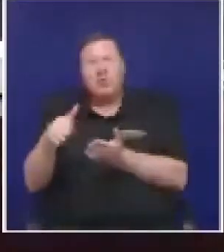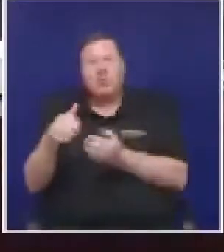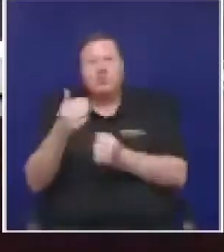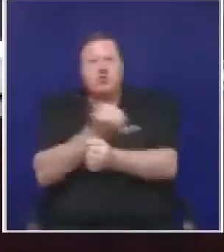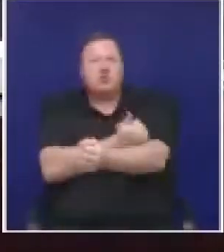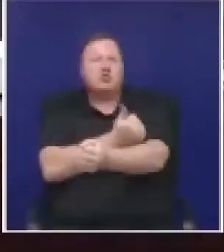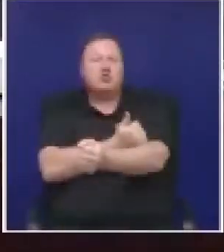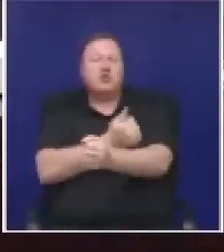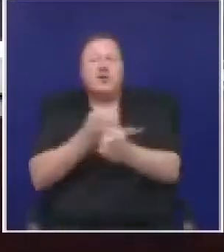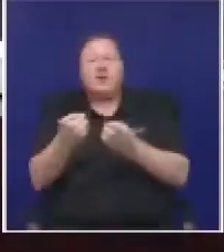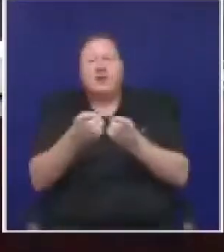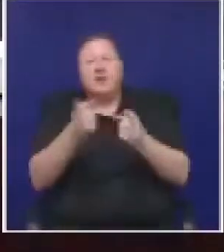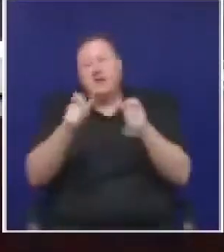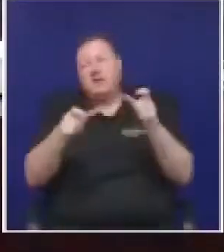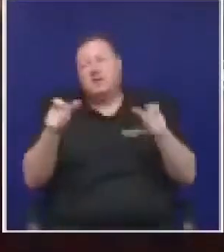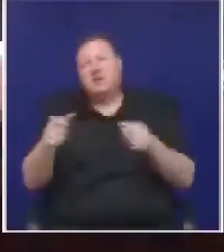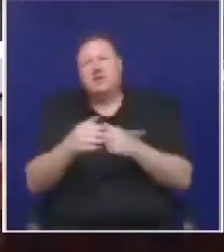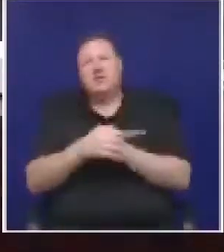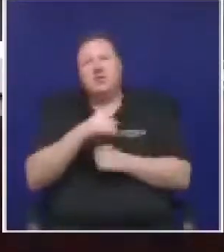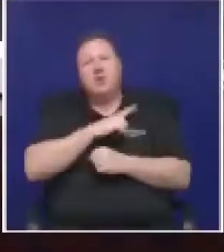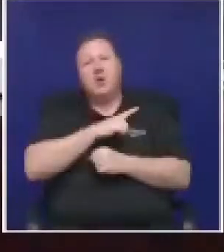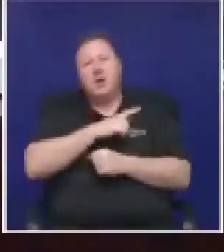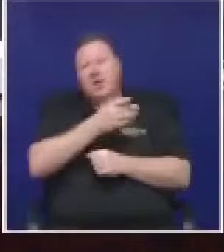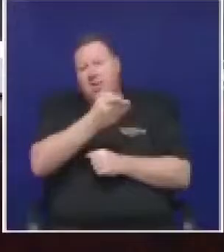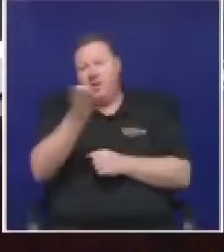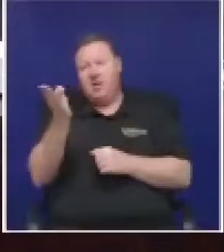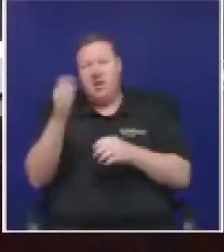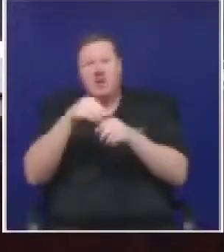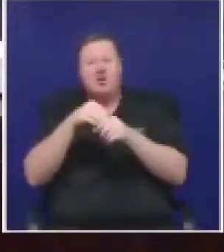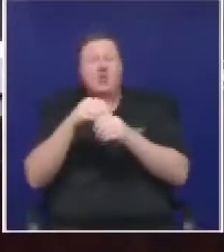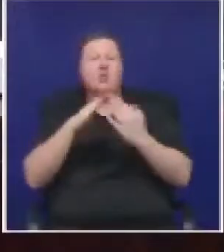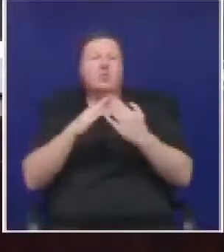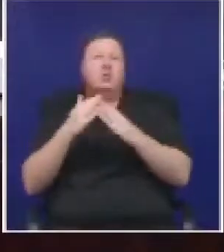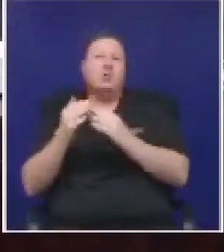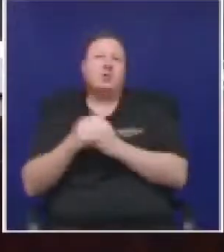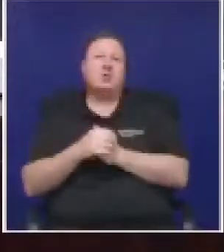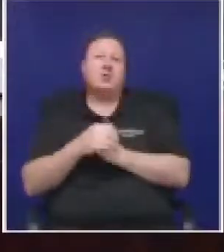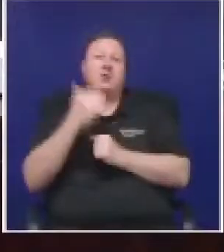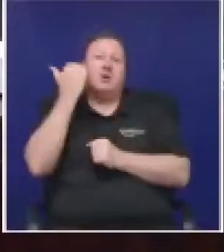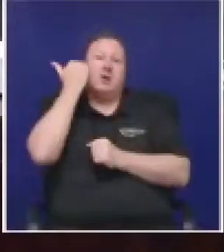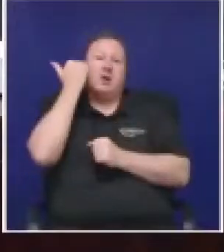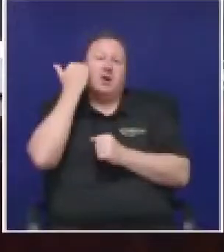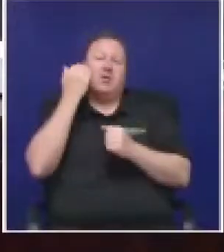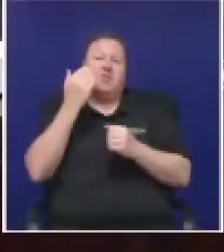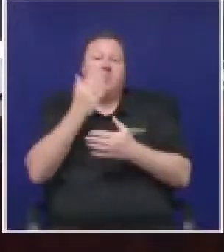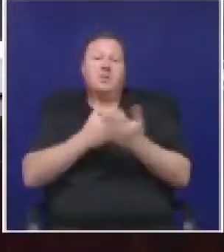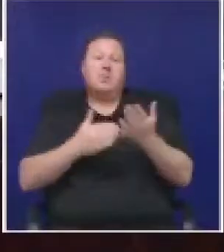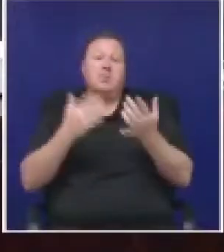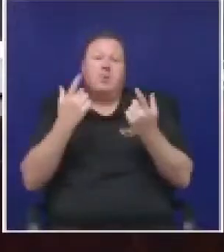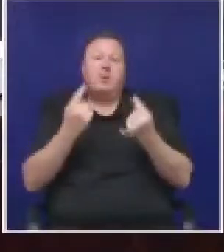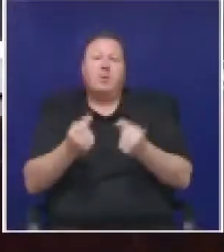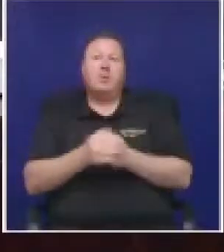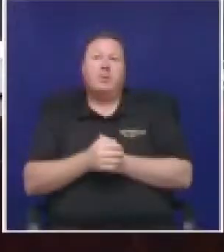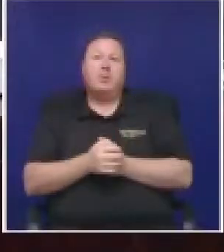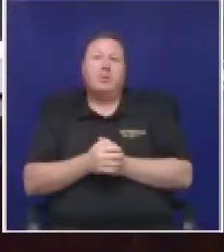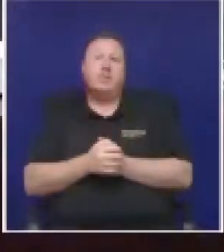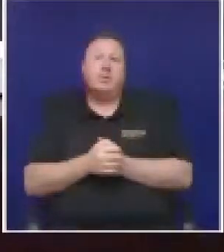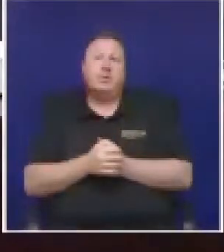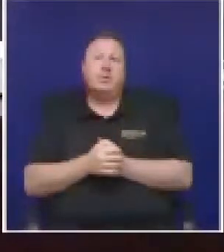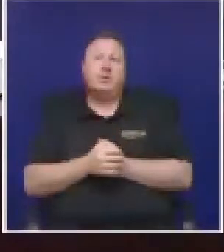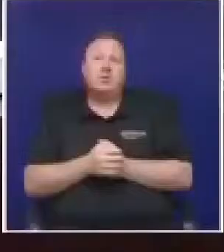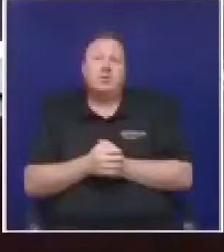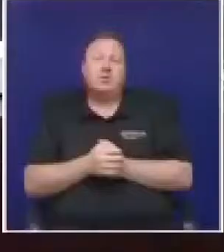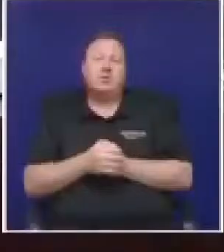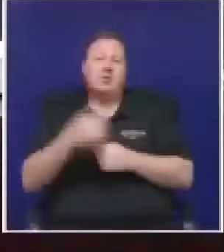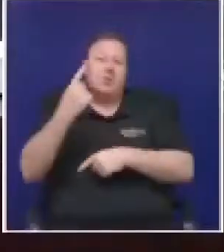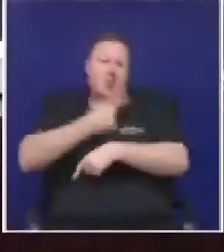drug dealers because they are there in our communities. But government will do its part as well, tighten the borders